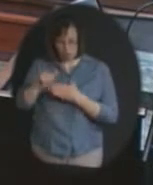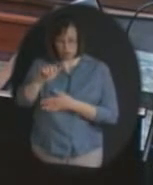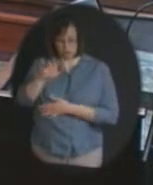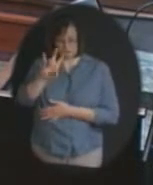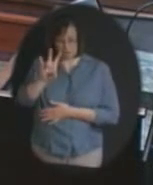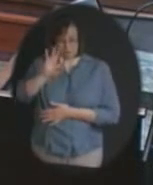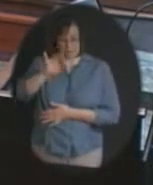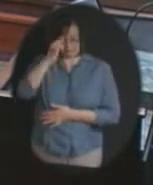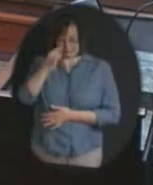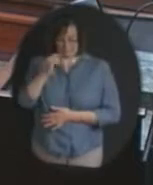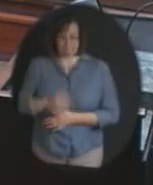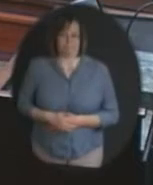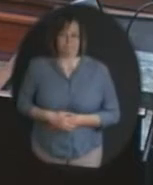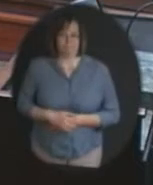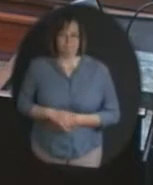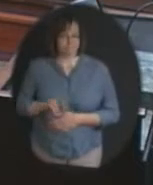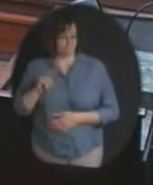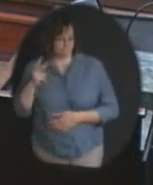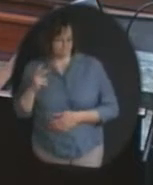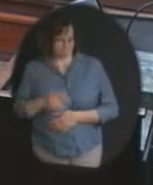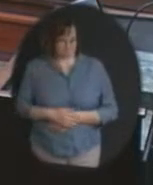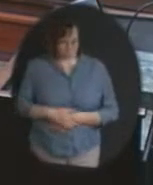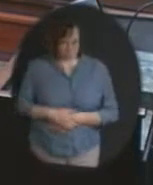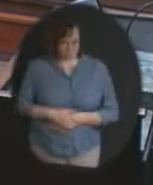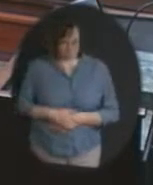$105,125.79. Second?